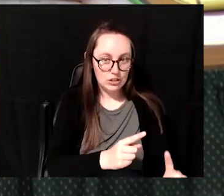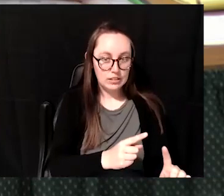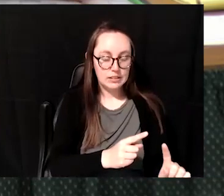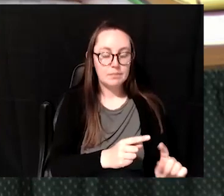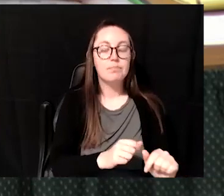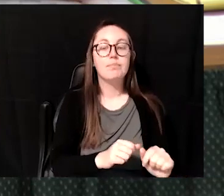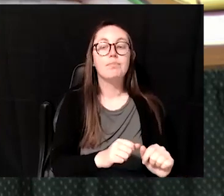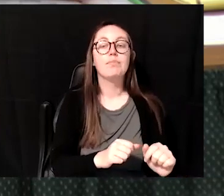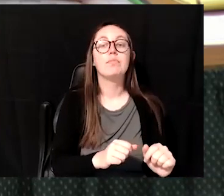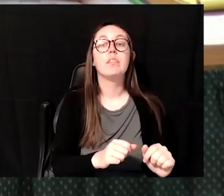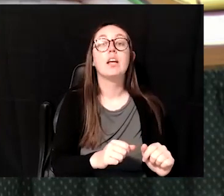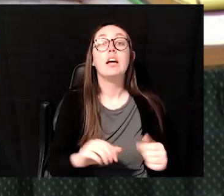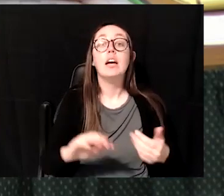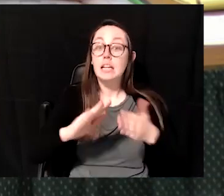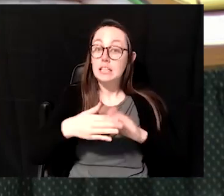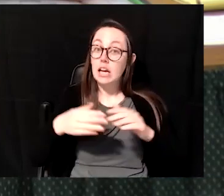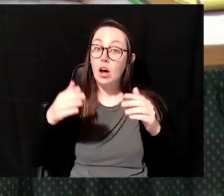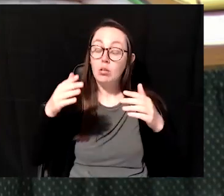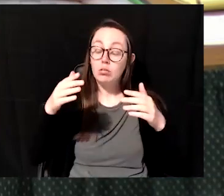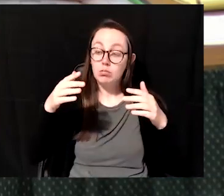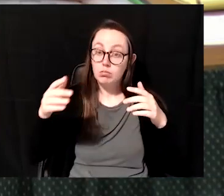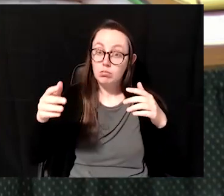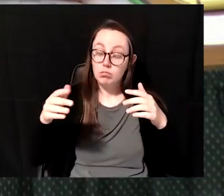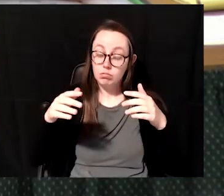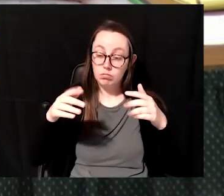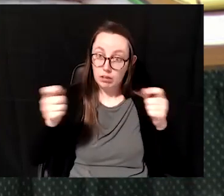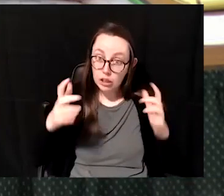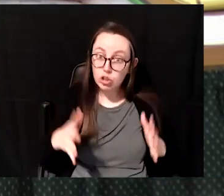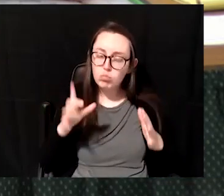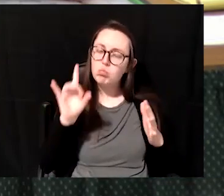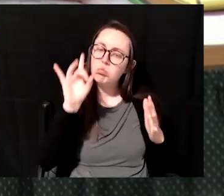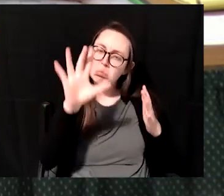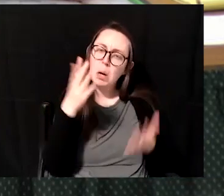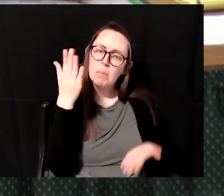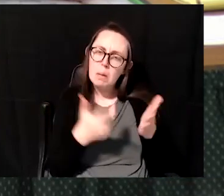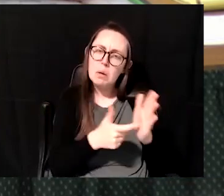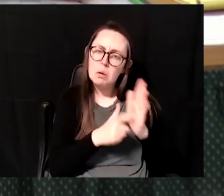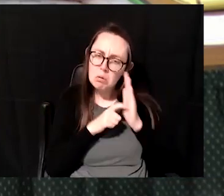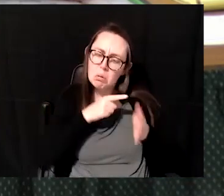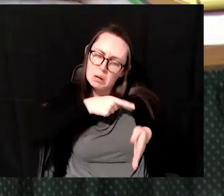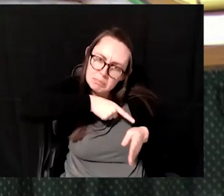town manager has suggested specialized advice may be necessary